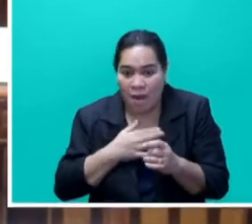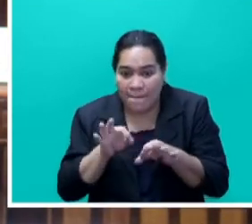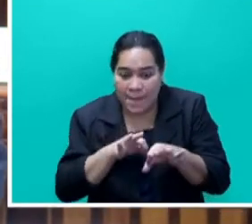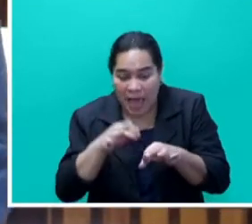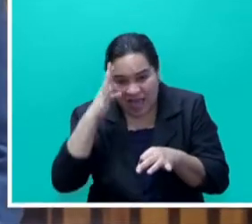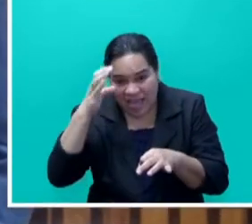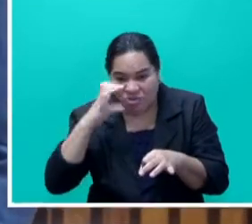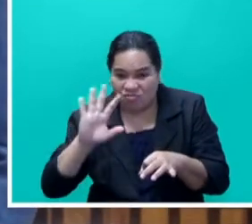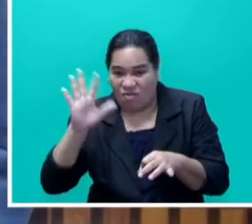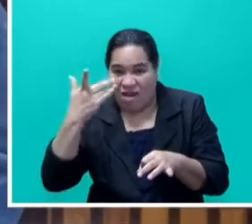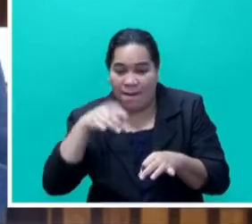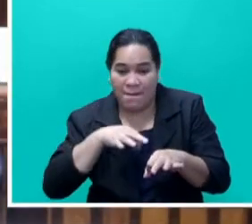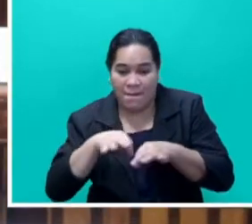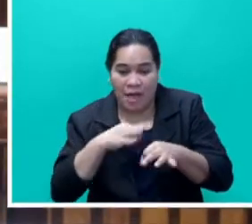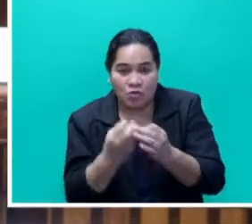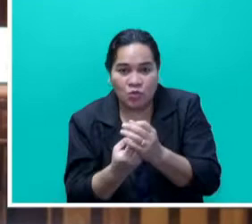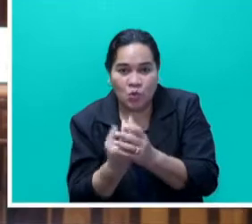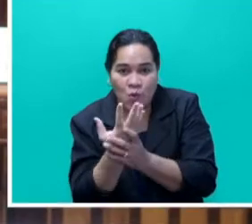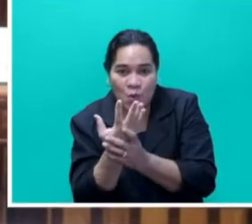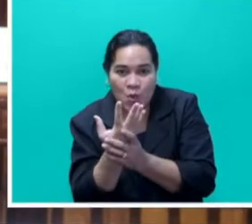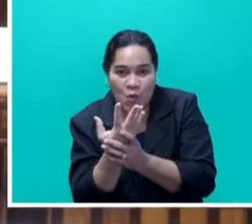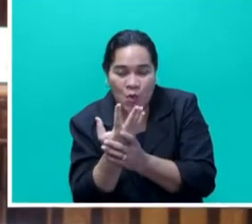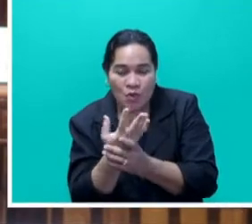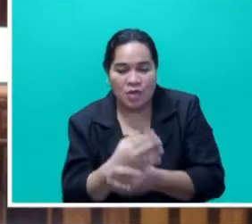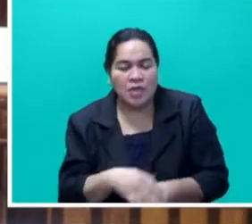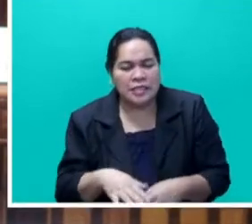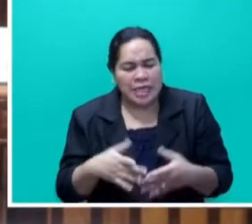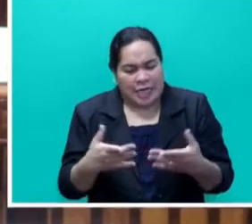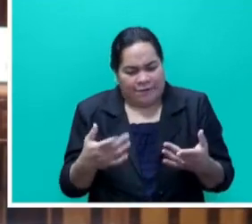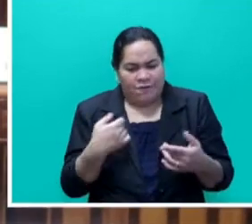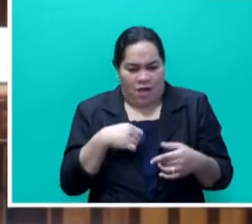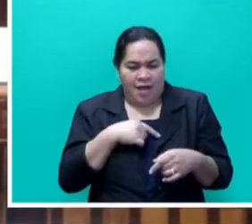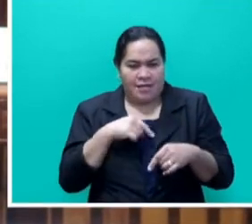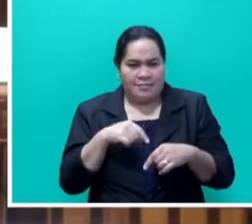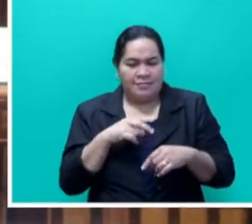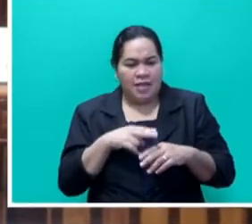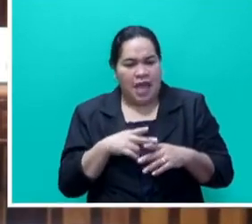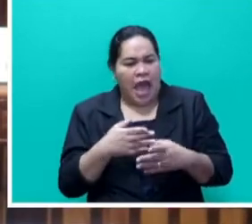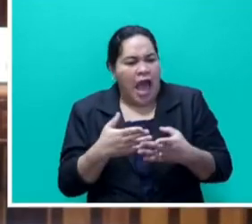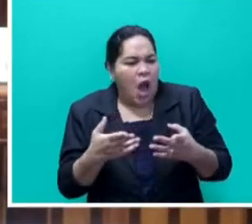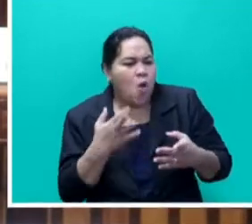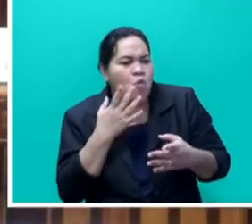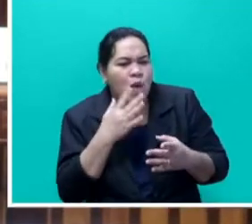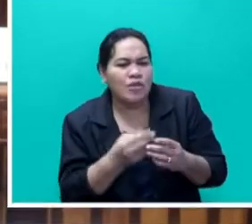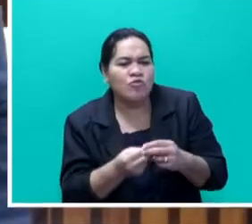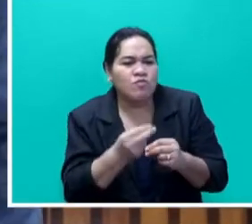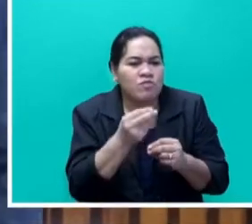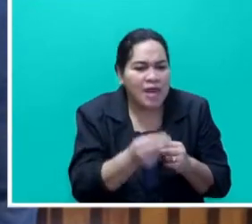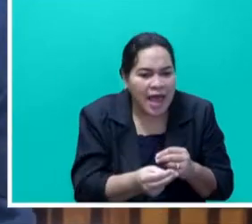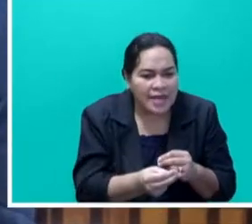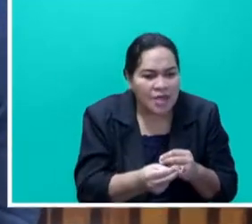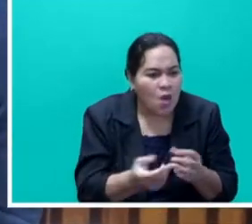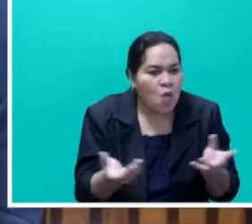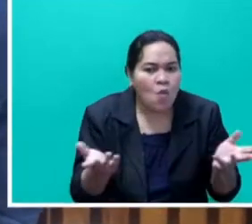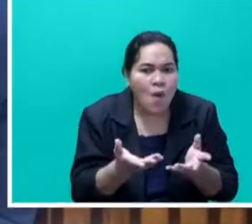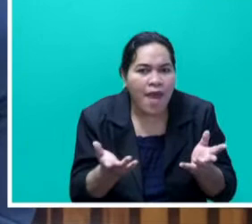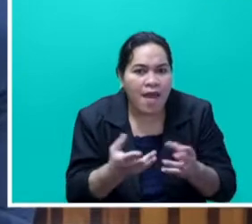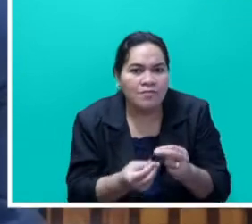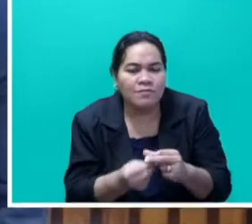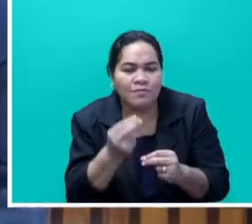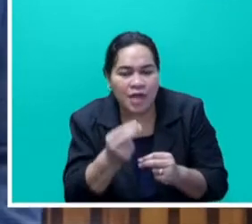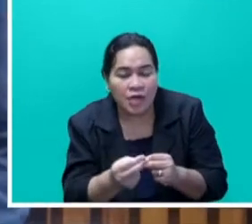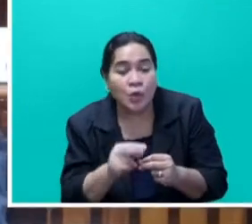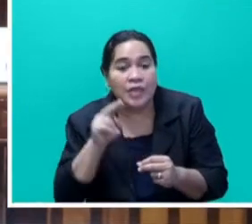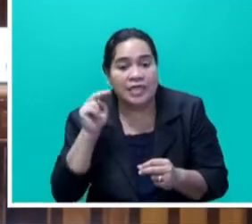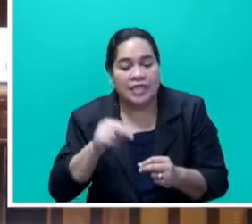be able to look at, where is the best place to plant industrial hemp, when we should plant it, we need to look at, for